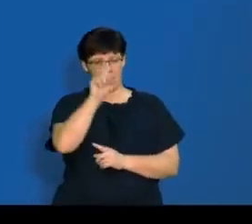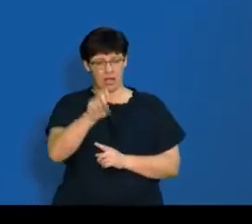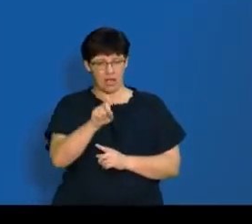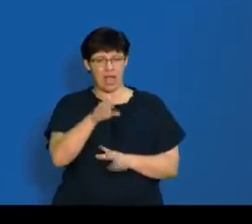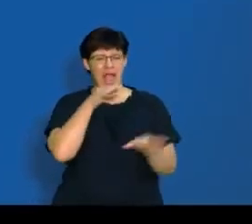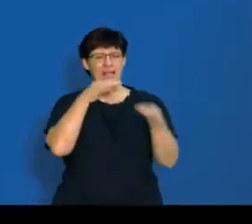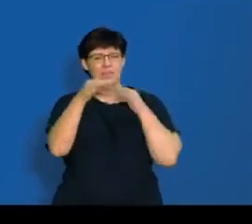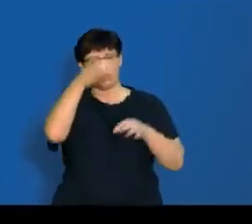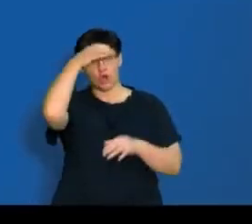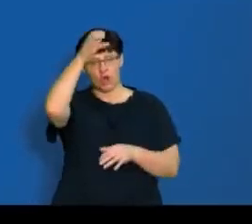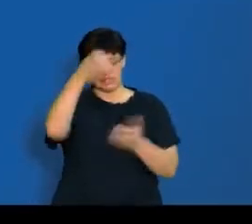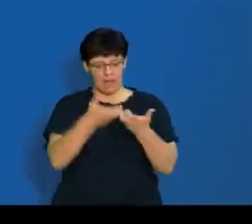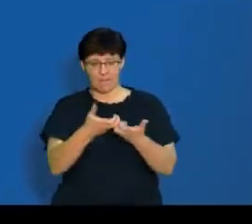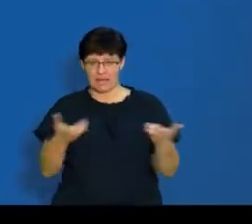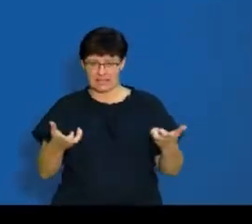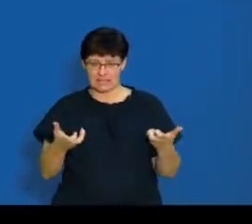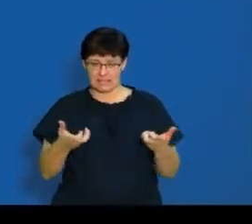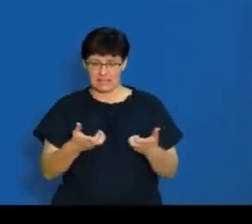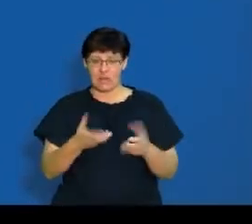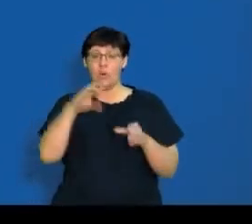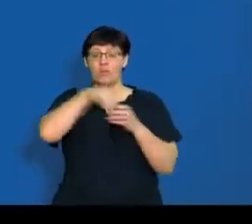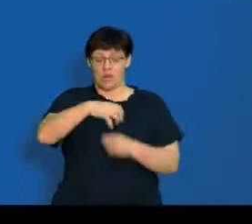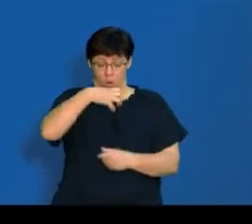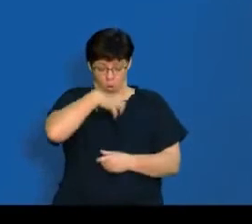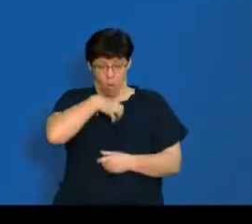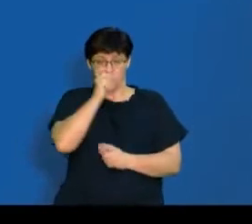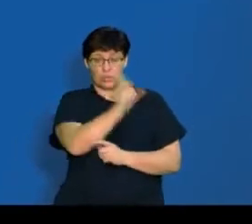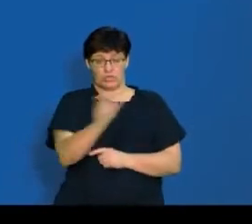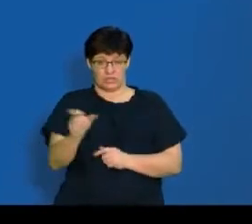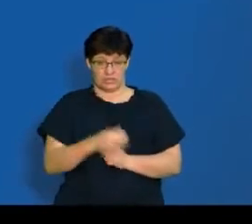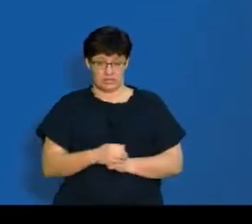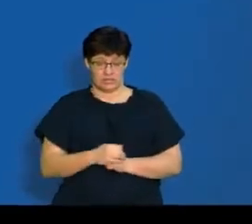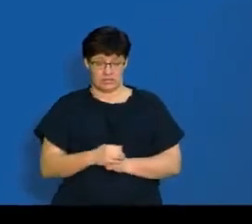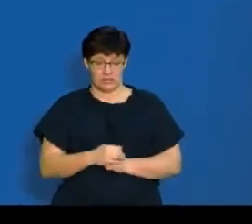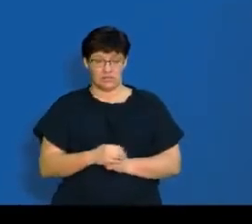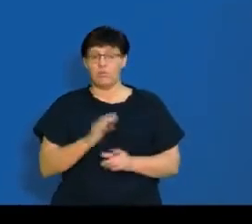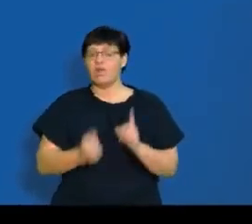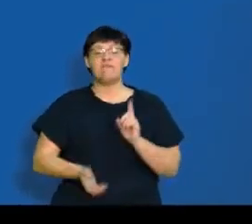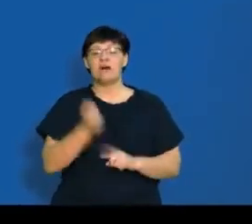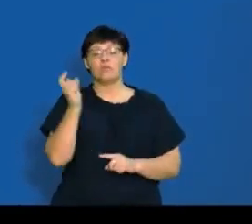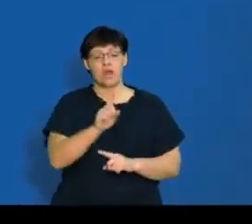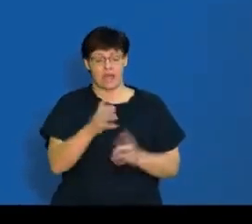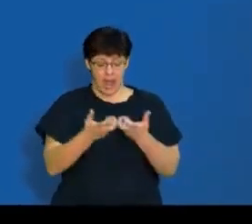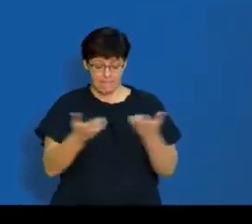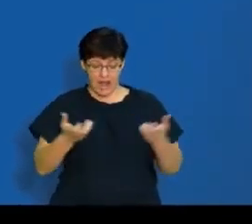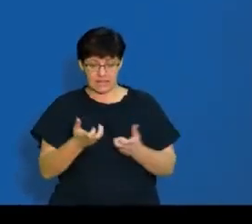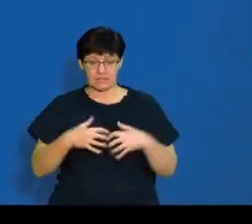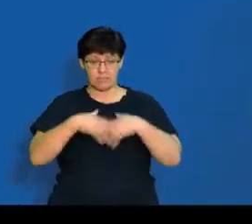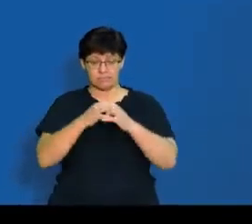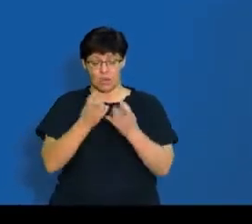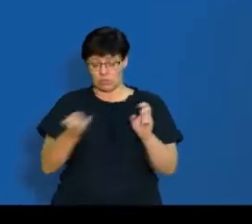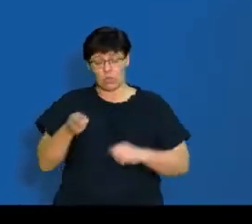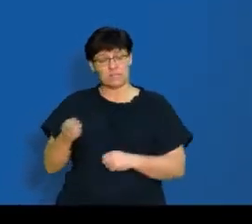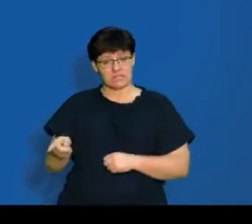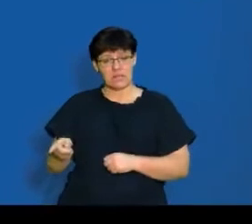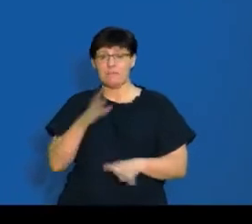define the concept of apartheid in your own words. So what you'll find is that apartheid will appear in the source, but